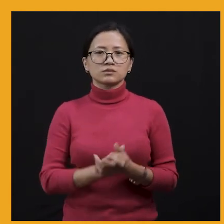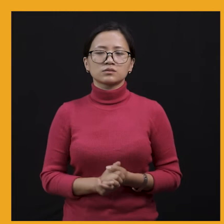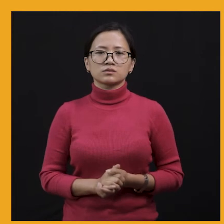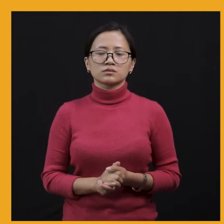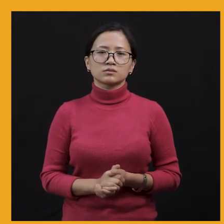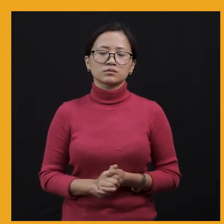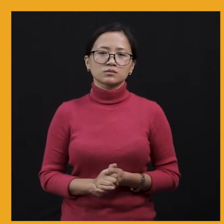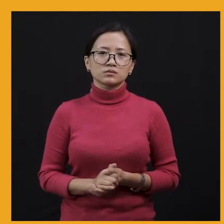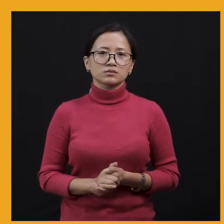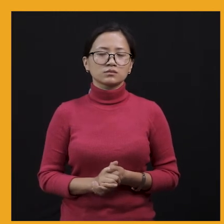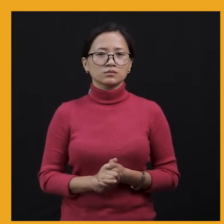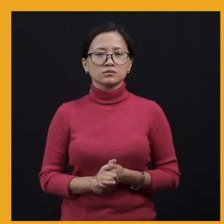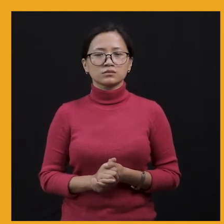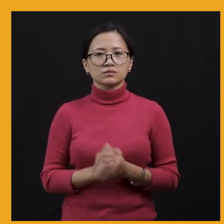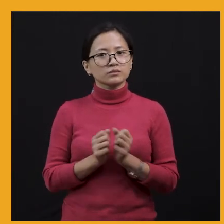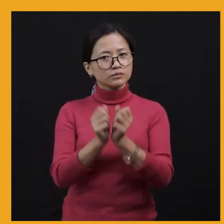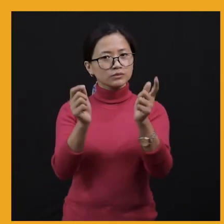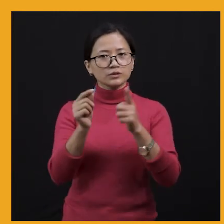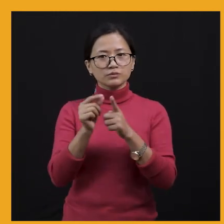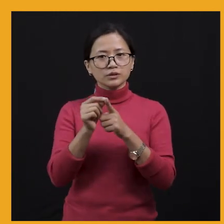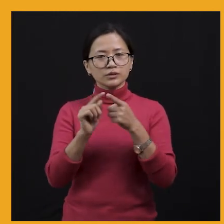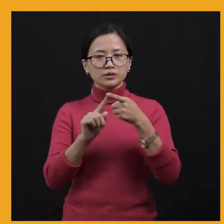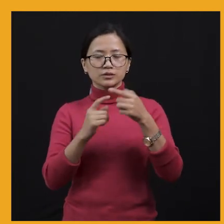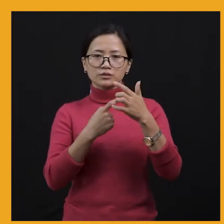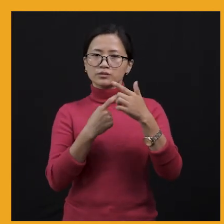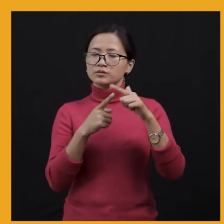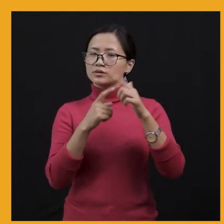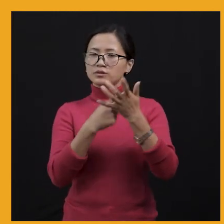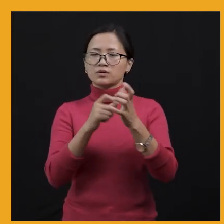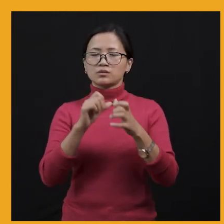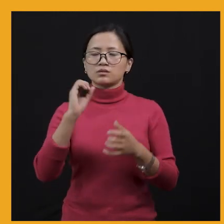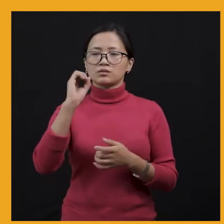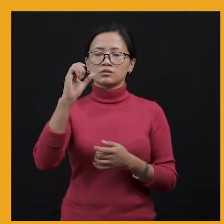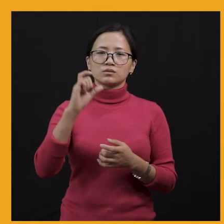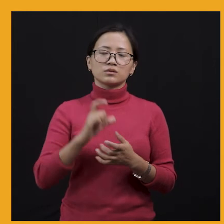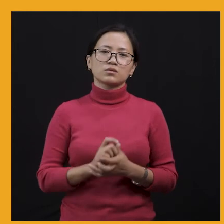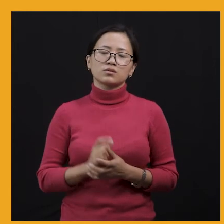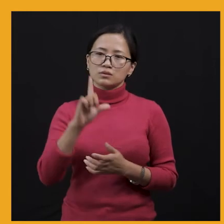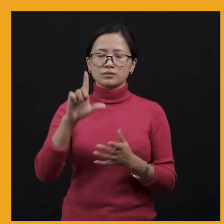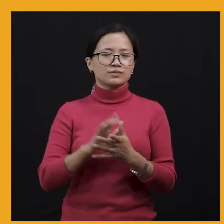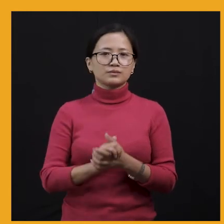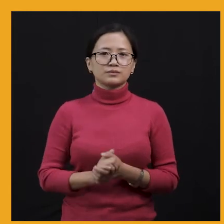We cannot use car without petrol, right? So students,